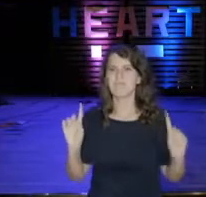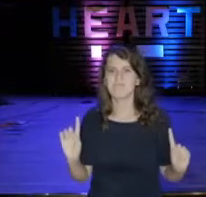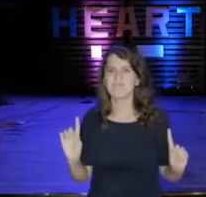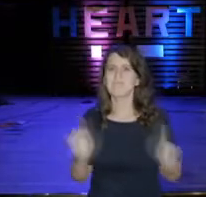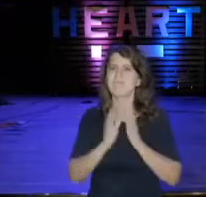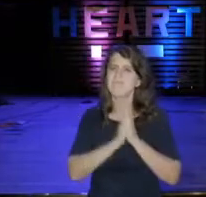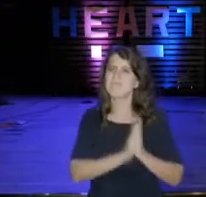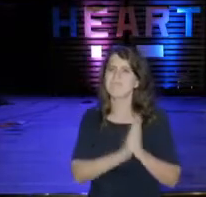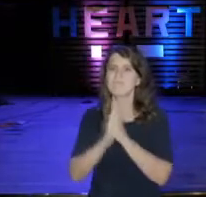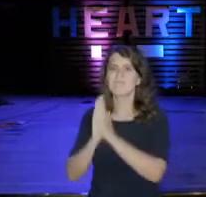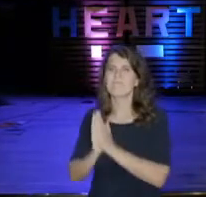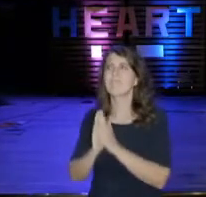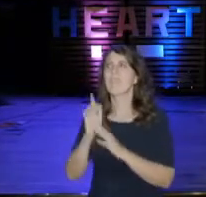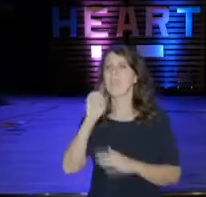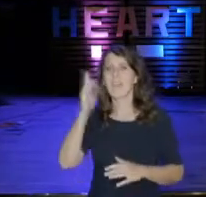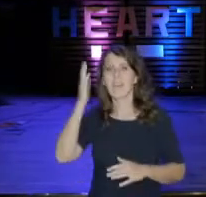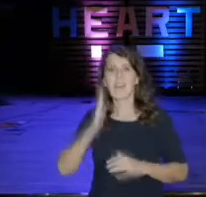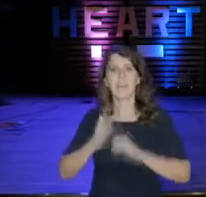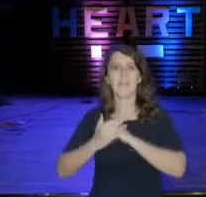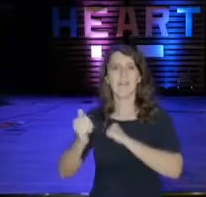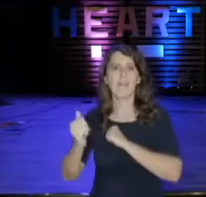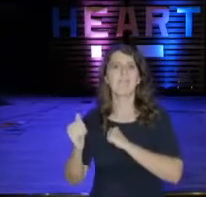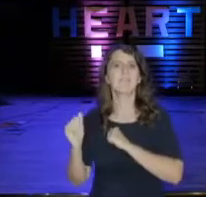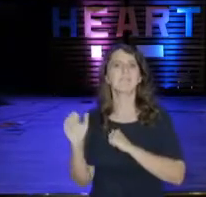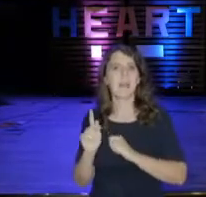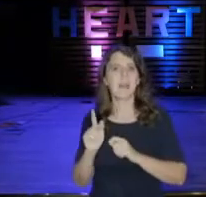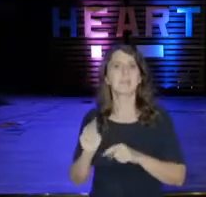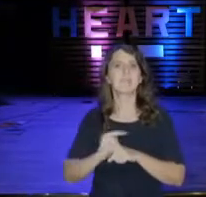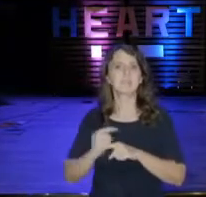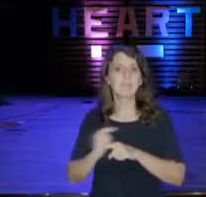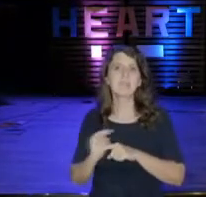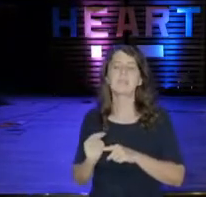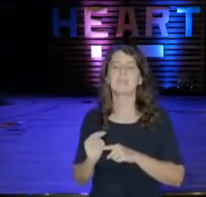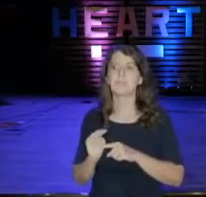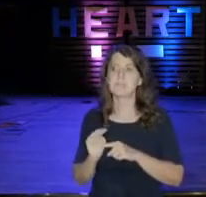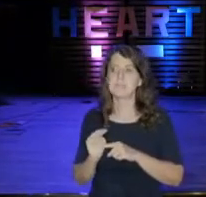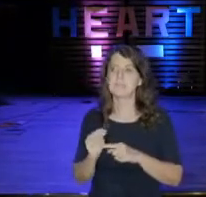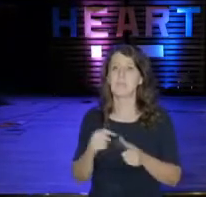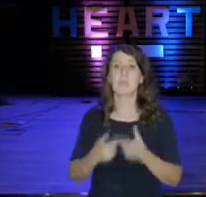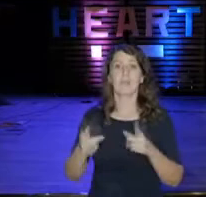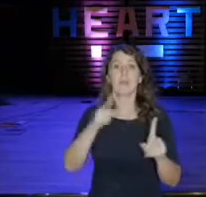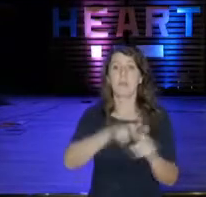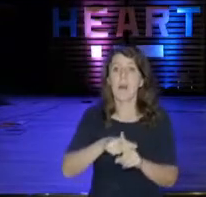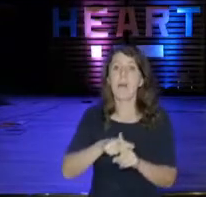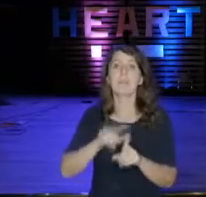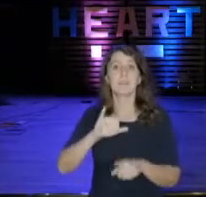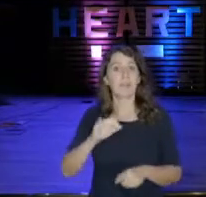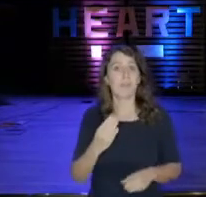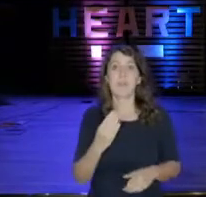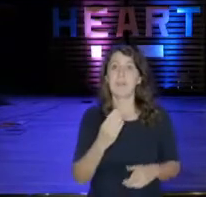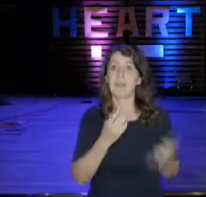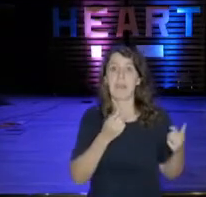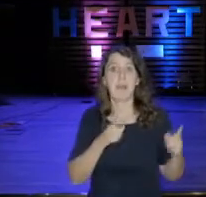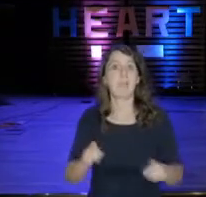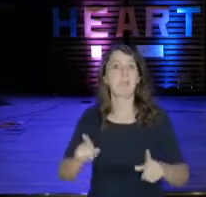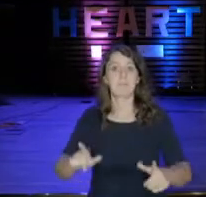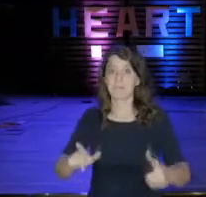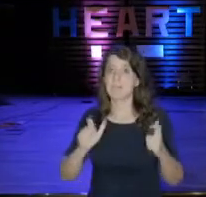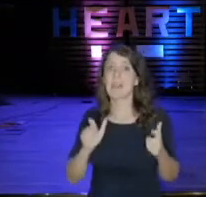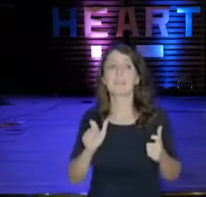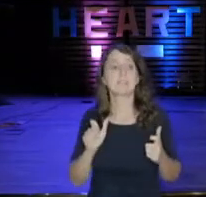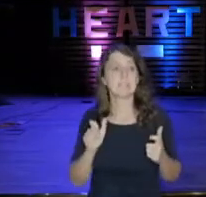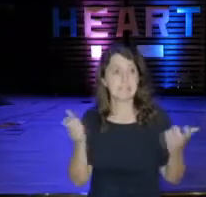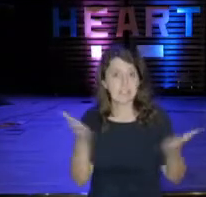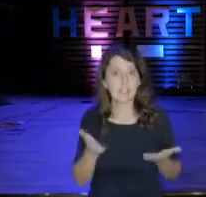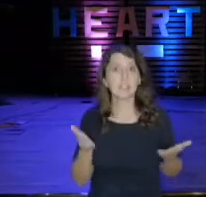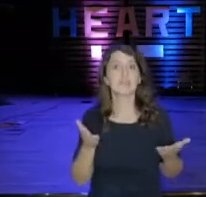really being called back into ministry. And so we applied, and really, it happened very quickly,